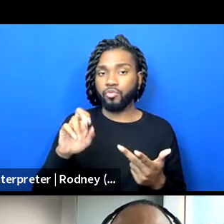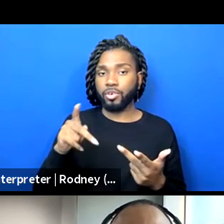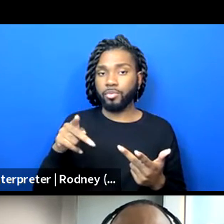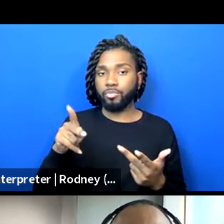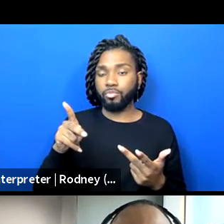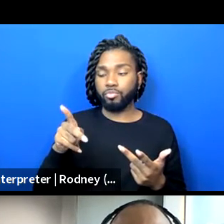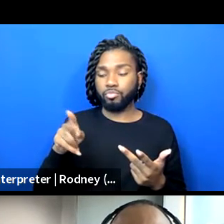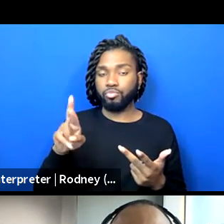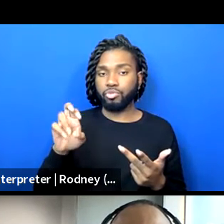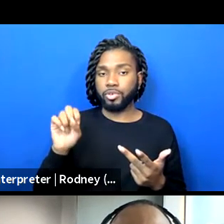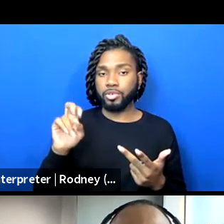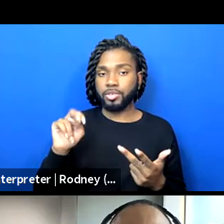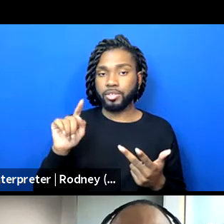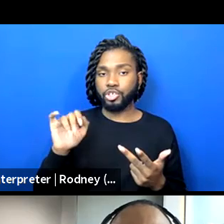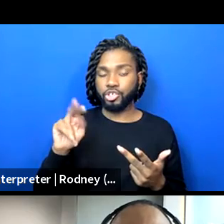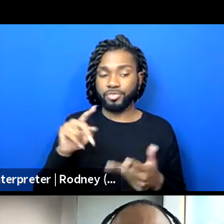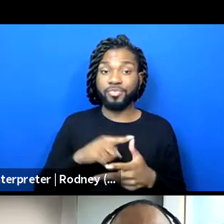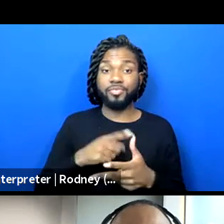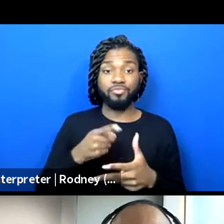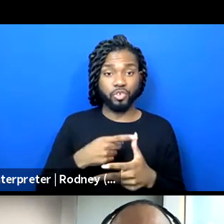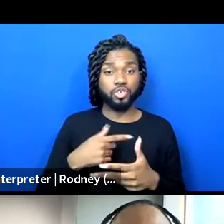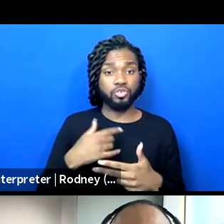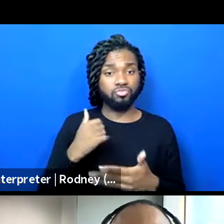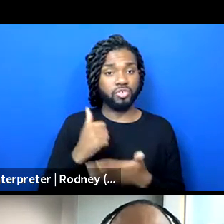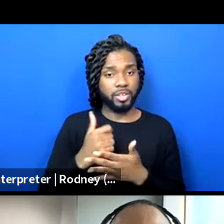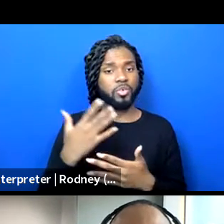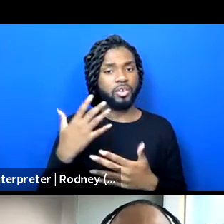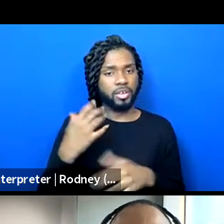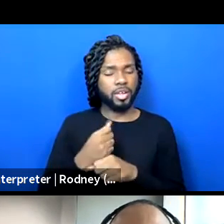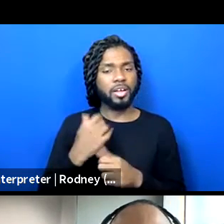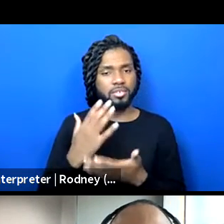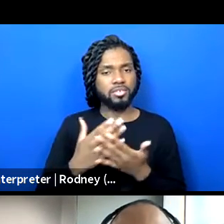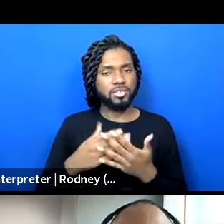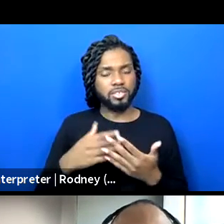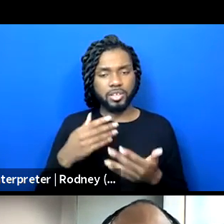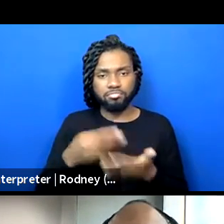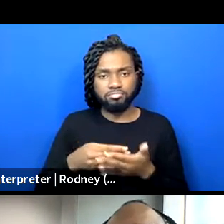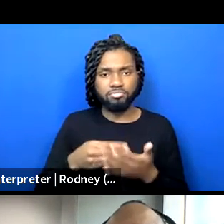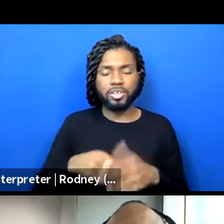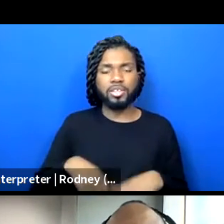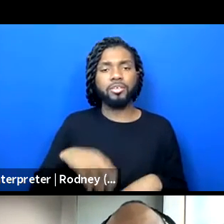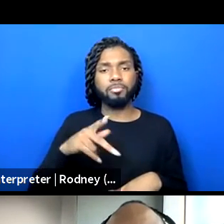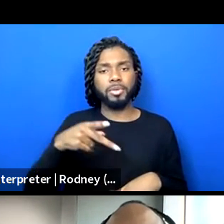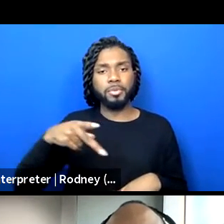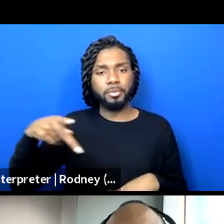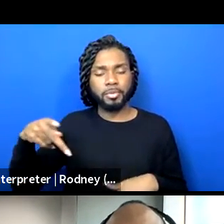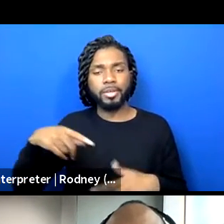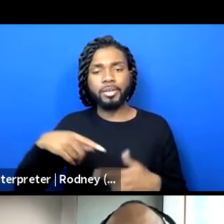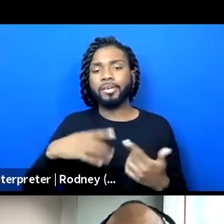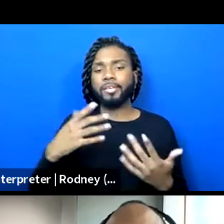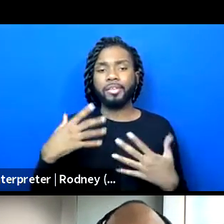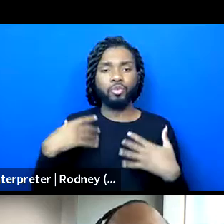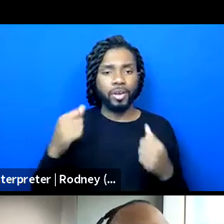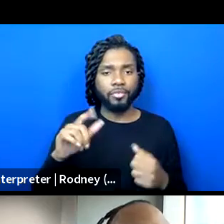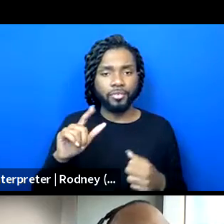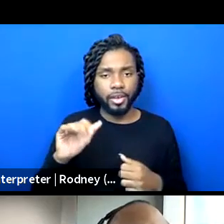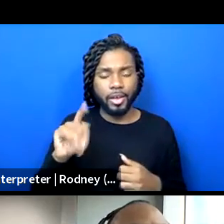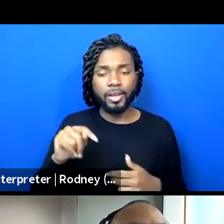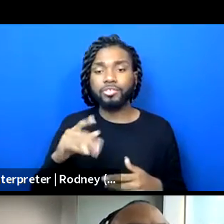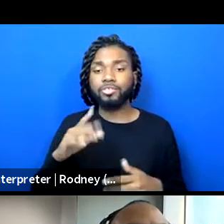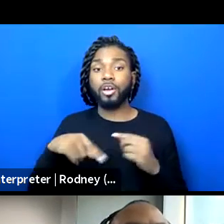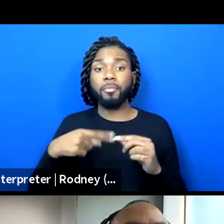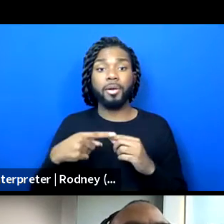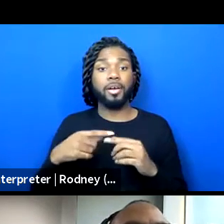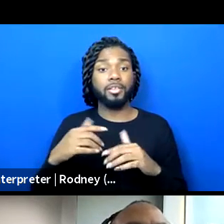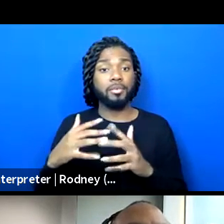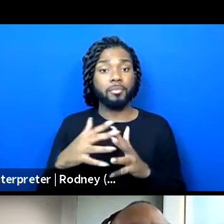relief, unemployment insurance, the PPP program, right? We got some recovery, the SOS Act. They're talking about the American Family Plan, which is